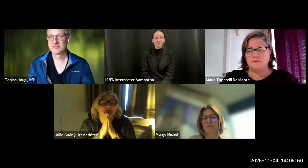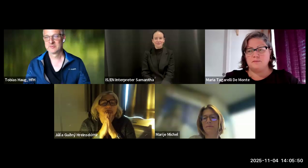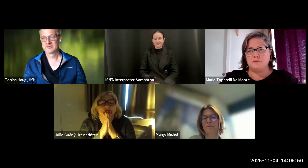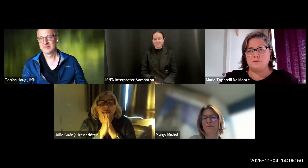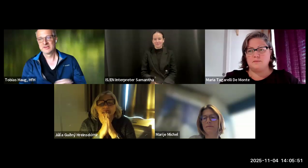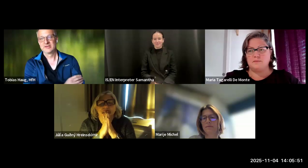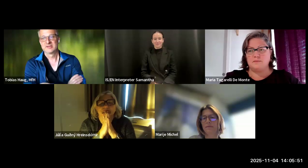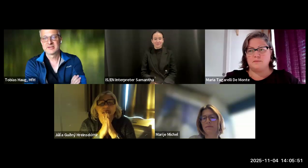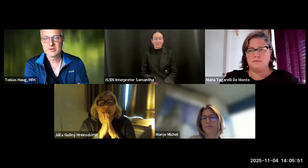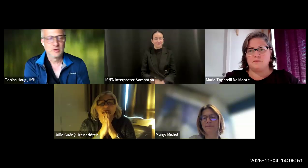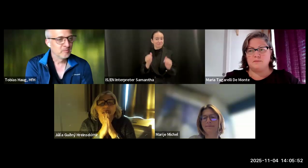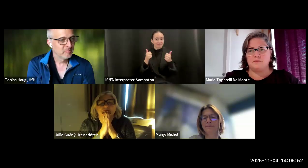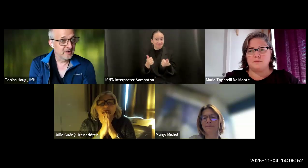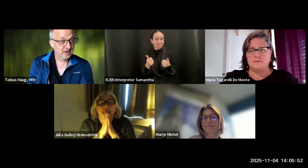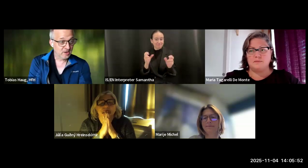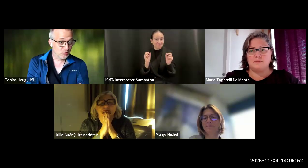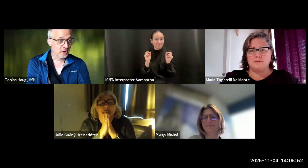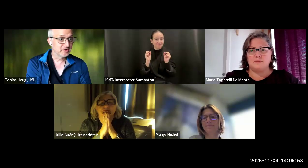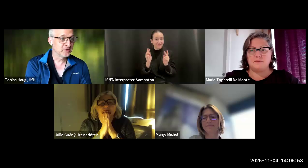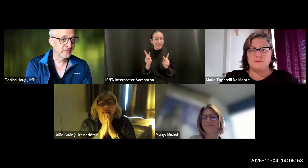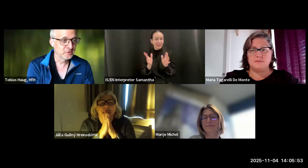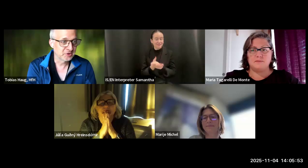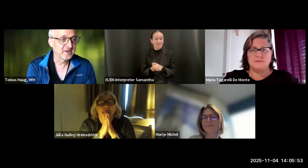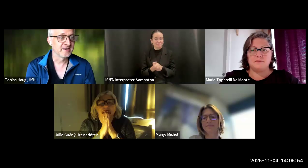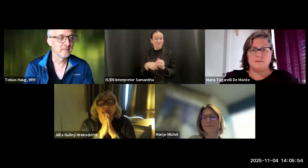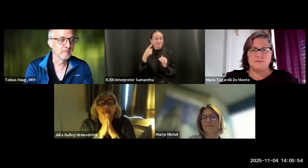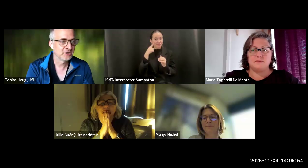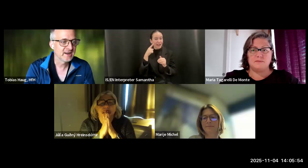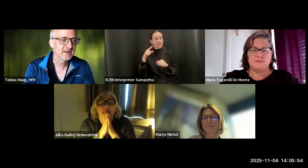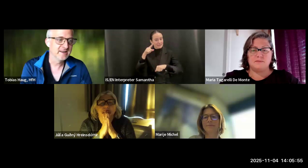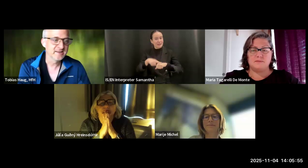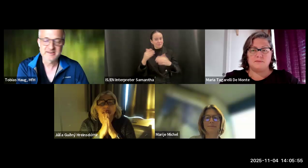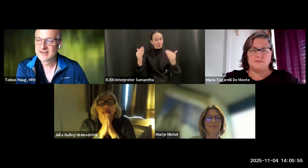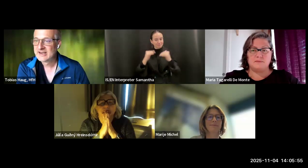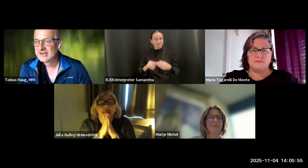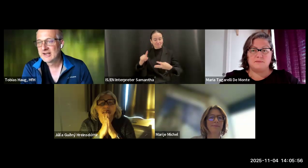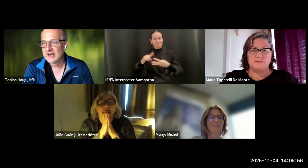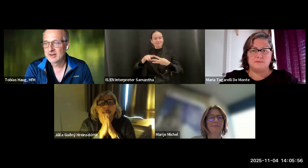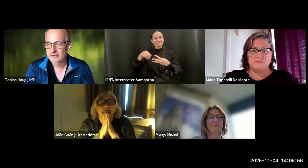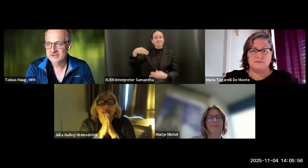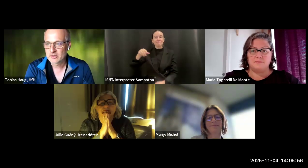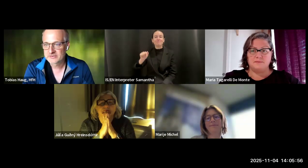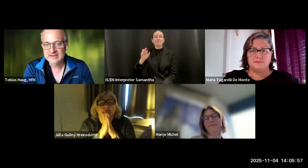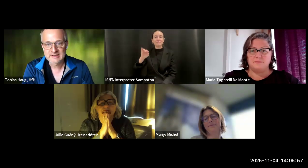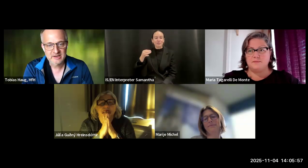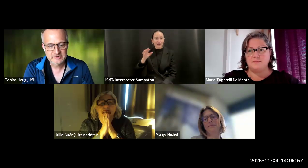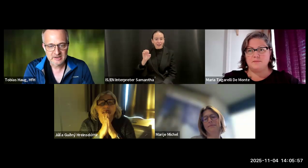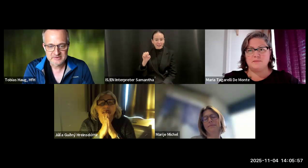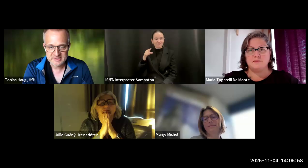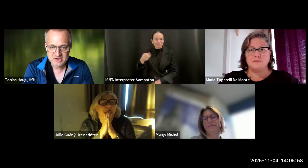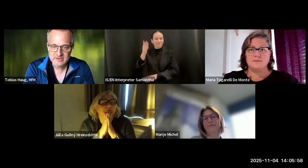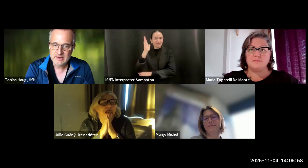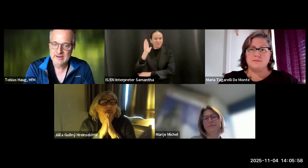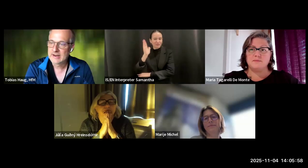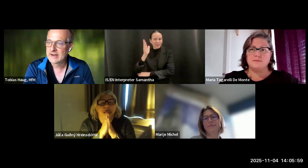All right. So then we can move on to the first presenter. Mariah is a professor of second